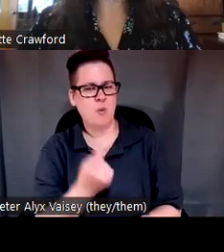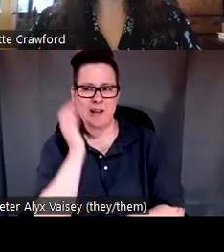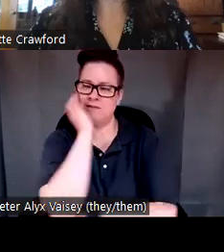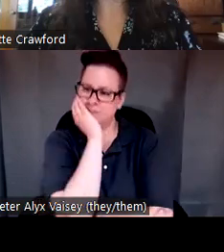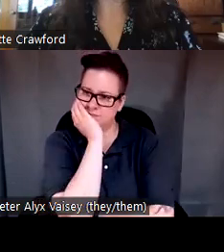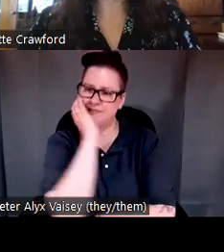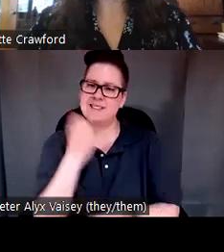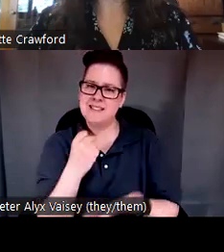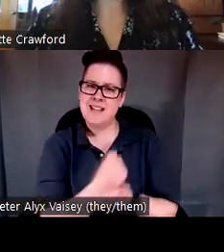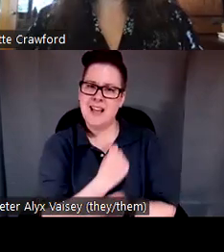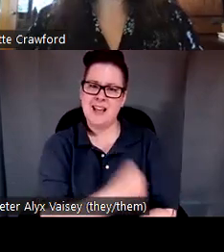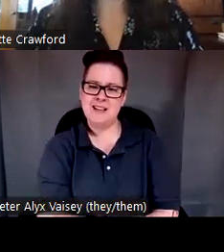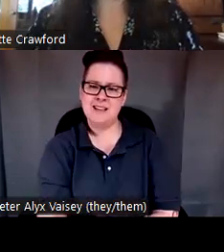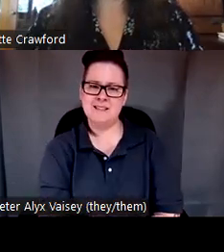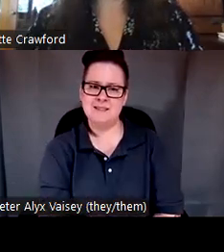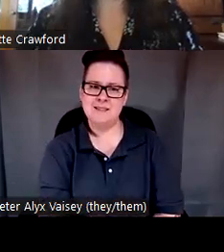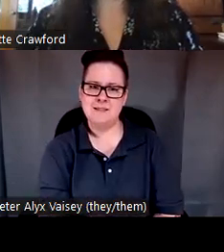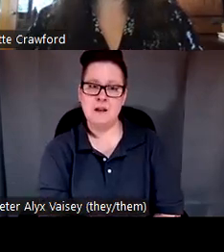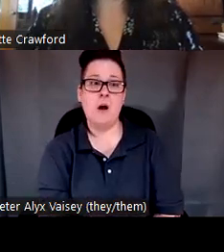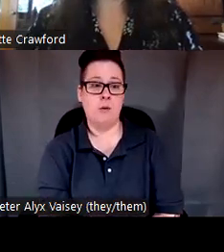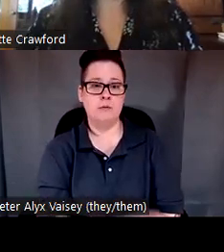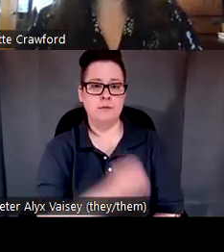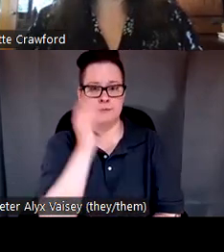it. Let's do that.